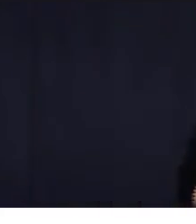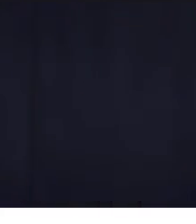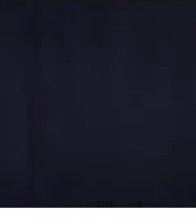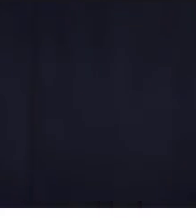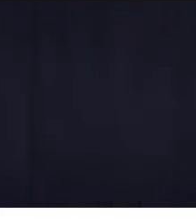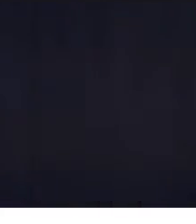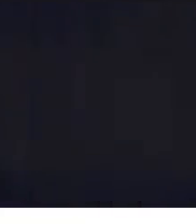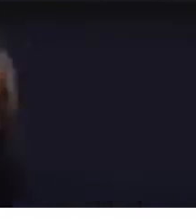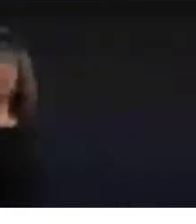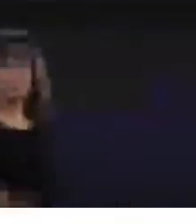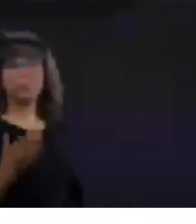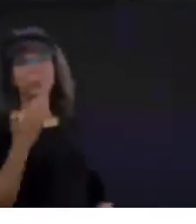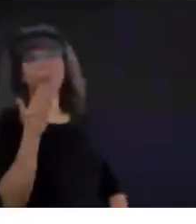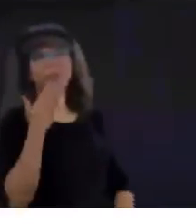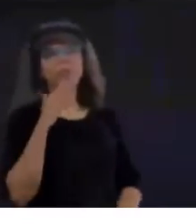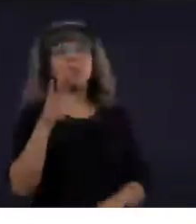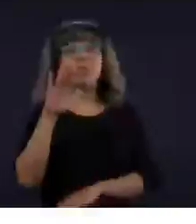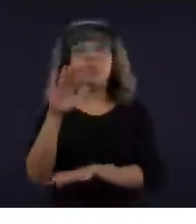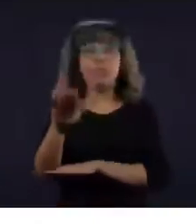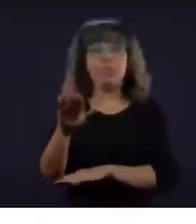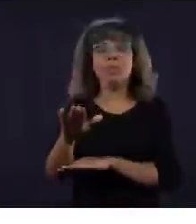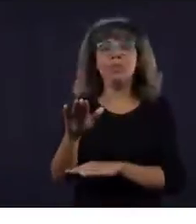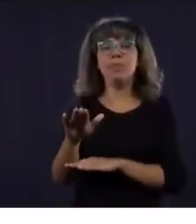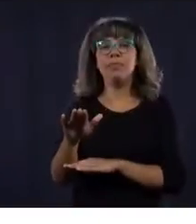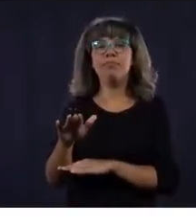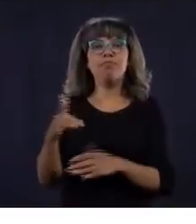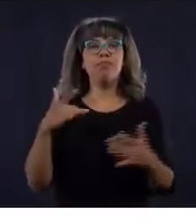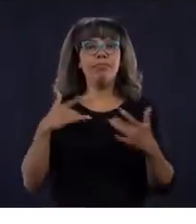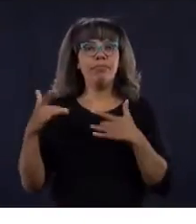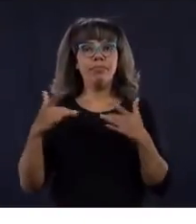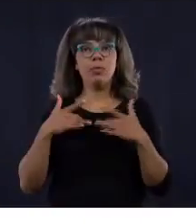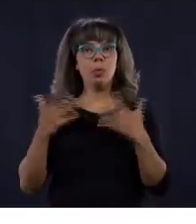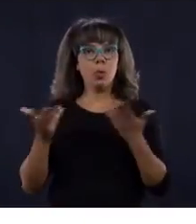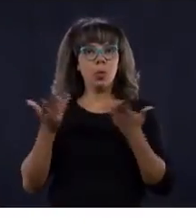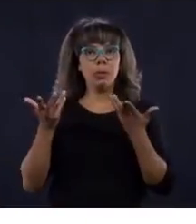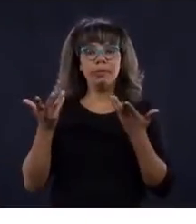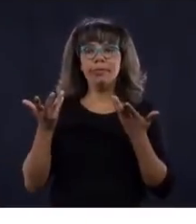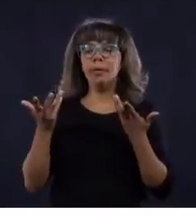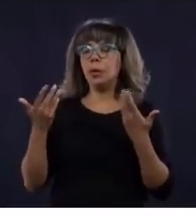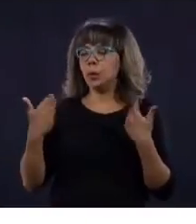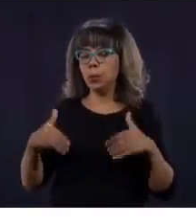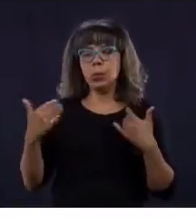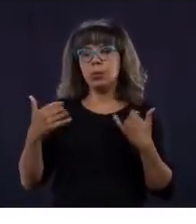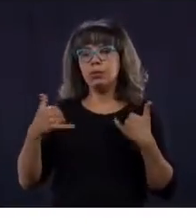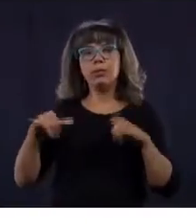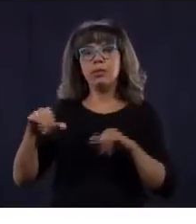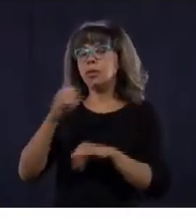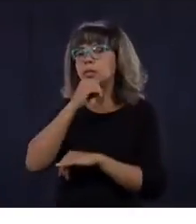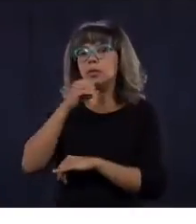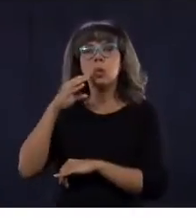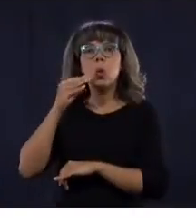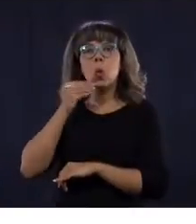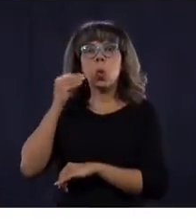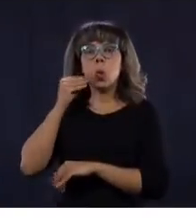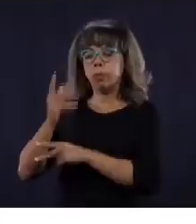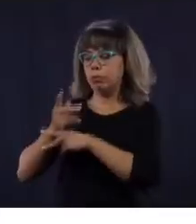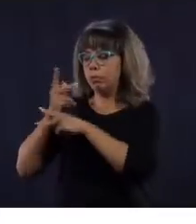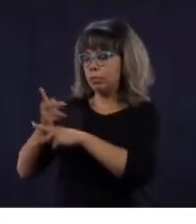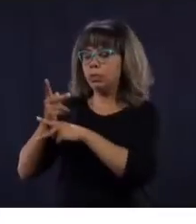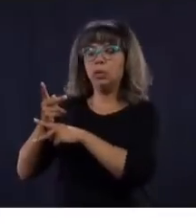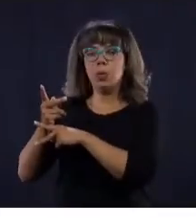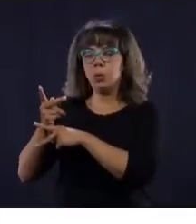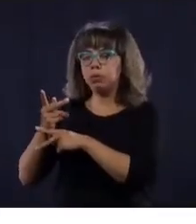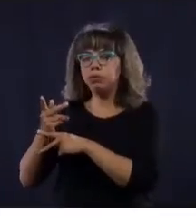great majority of hospitalisations caused by coronavirus are currently happening in the